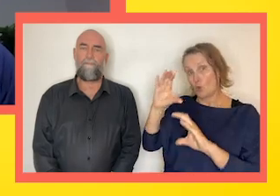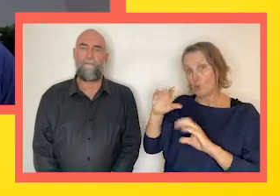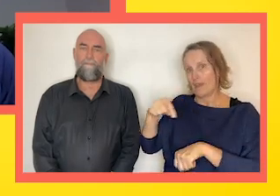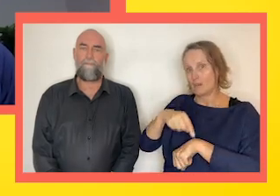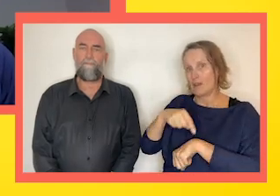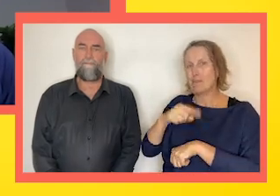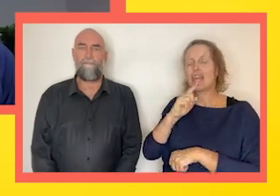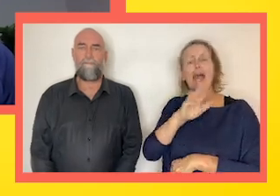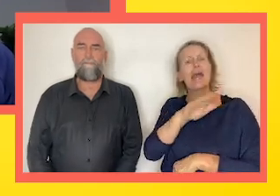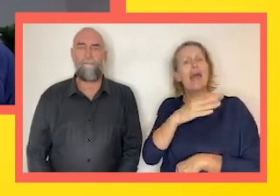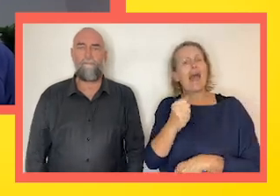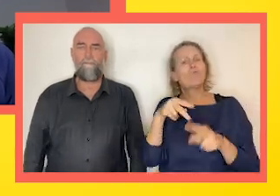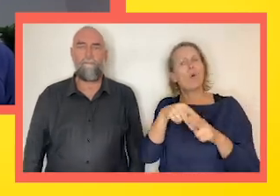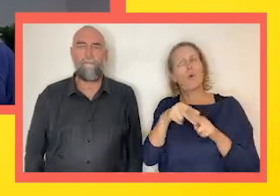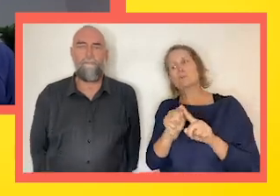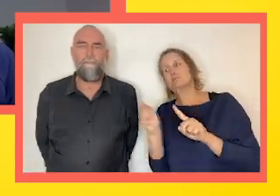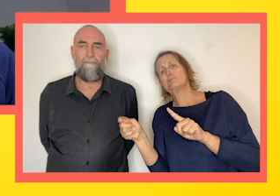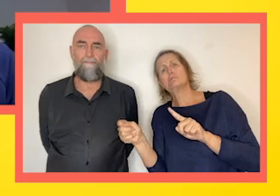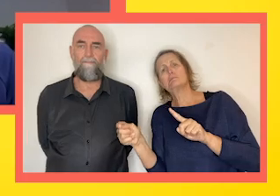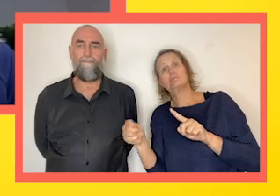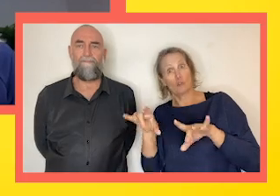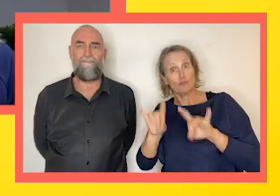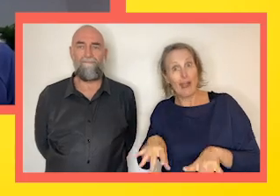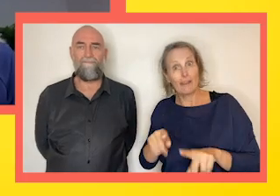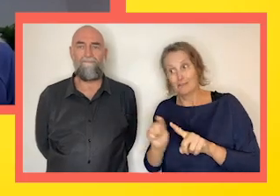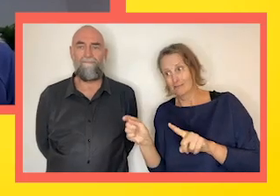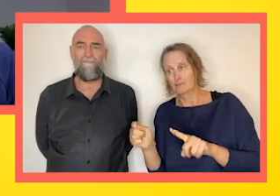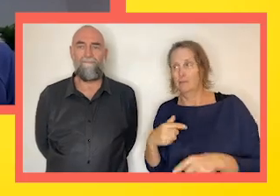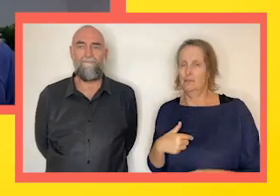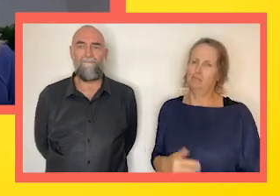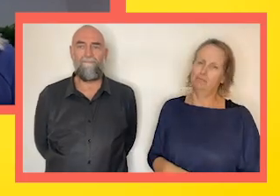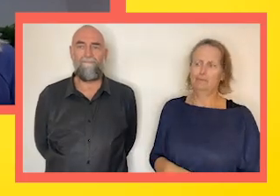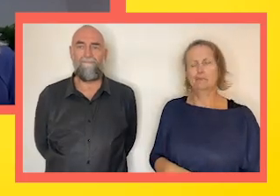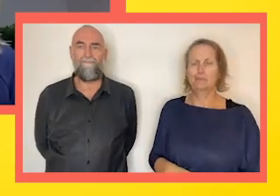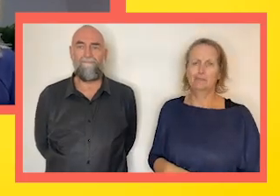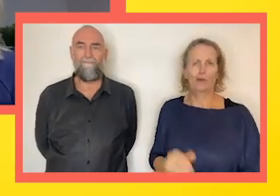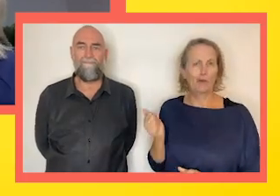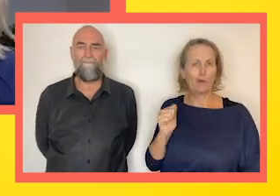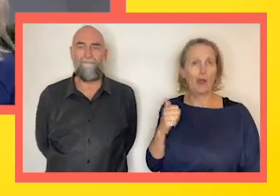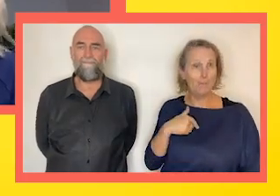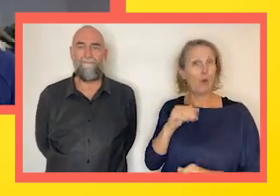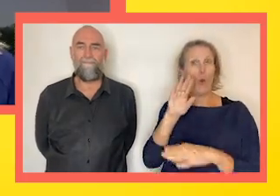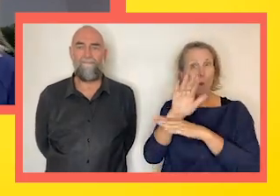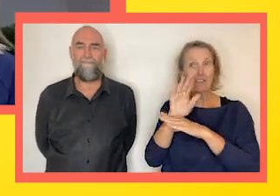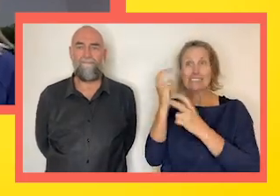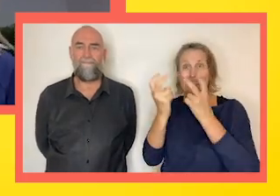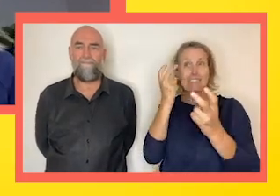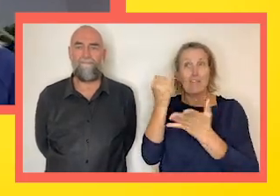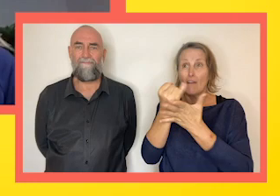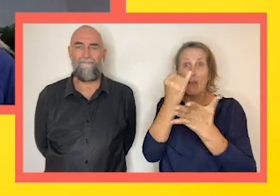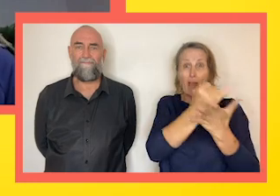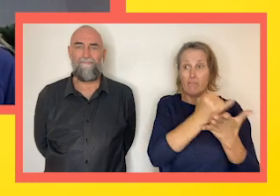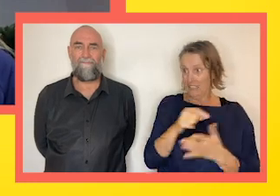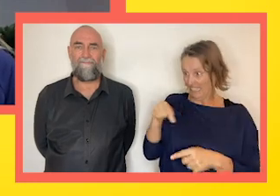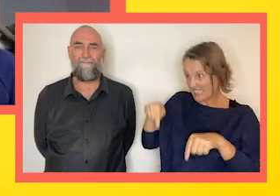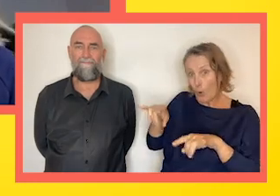the time said, oh, there's actually this horse just around the corner. You should come and have a sit. And I was like, oh, okay, you know, surely not. I've been